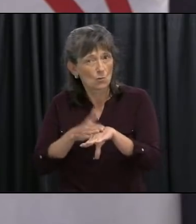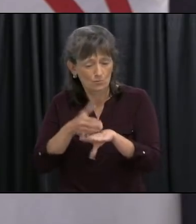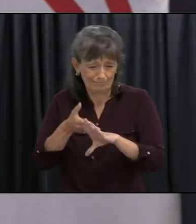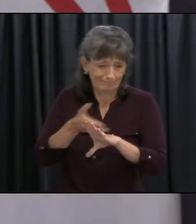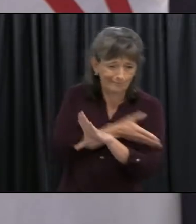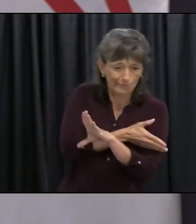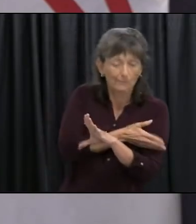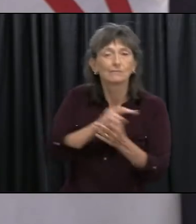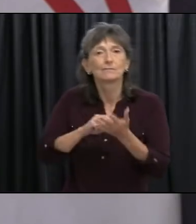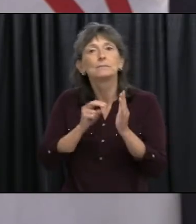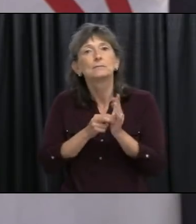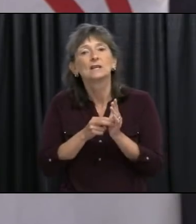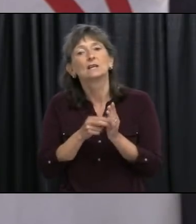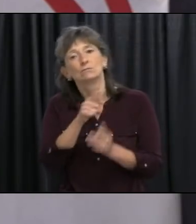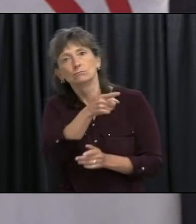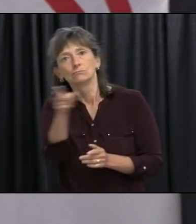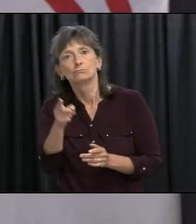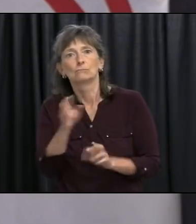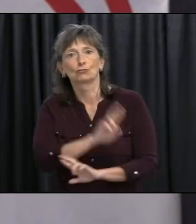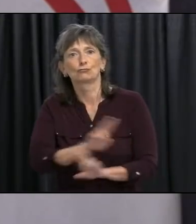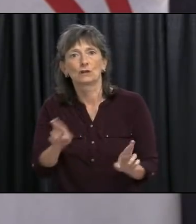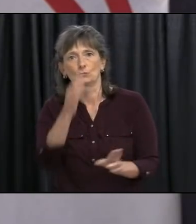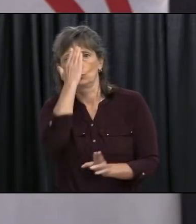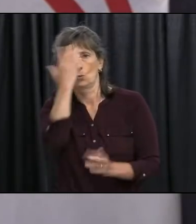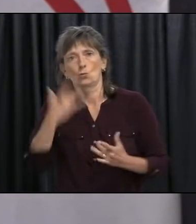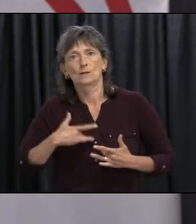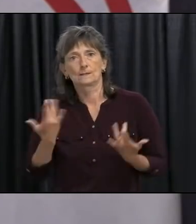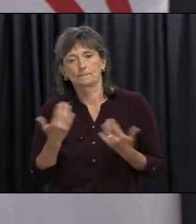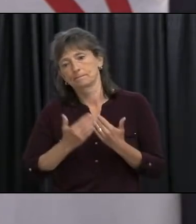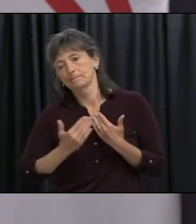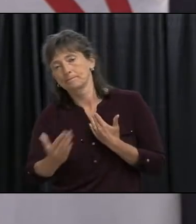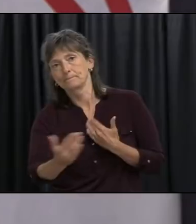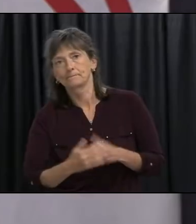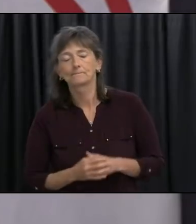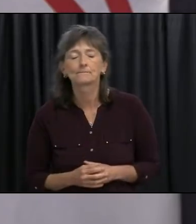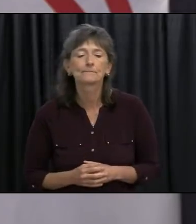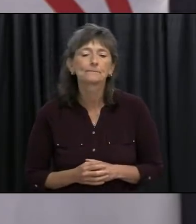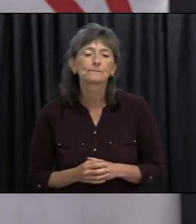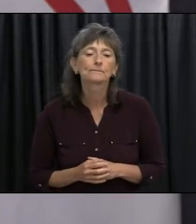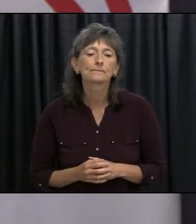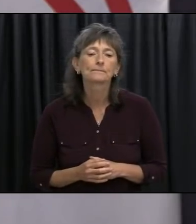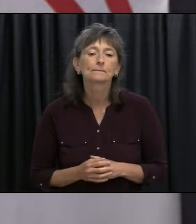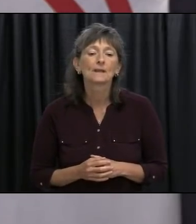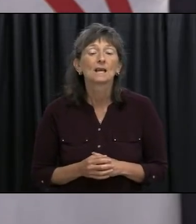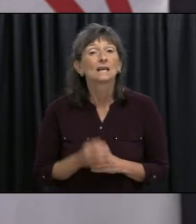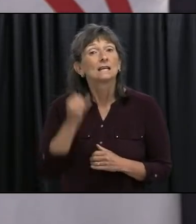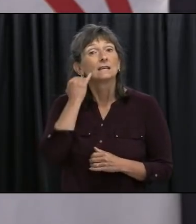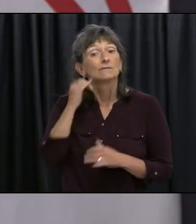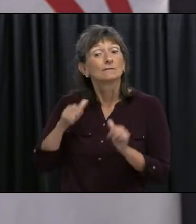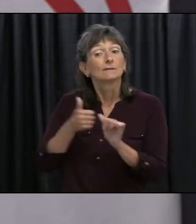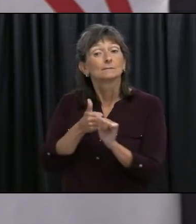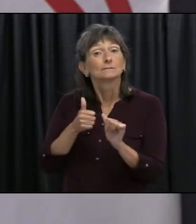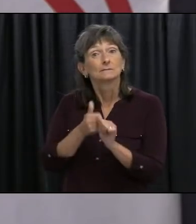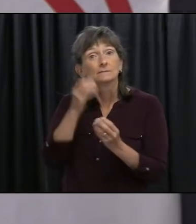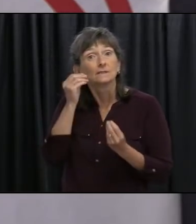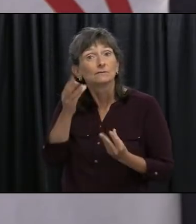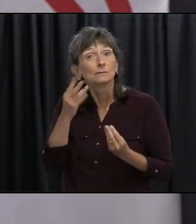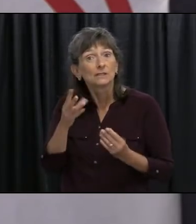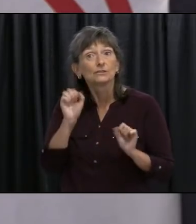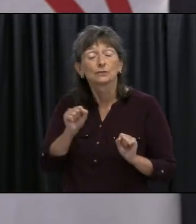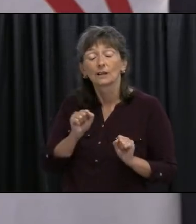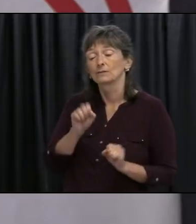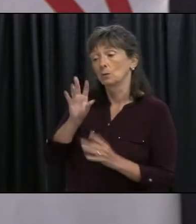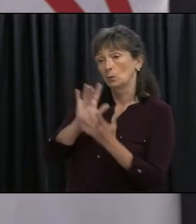health guidelines since last March. Now, to keep you informed on all things COVID, make sure that you visit the website at